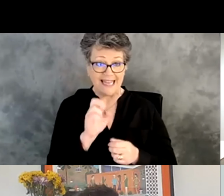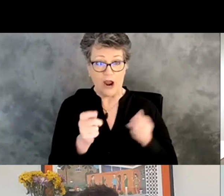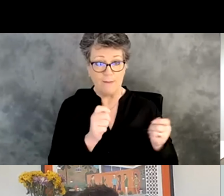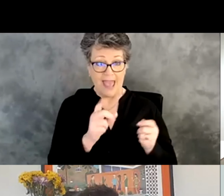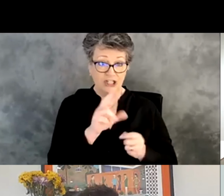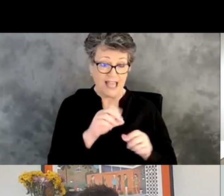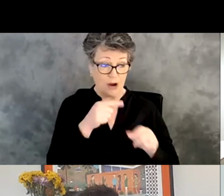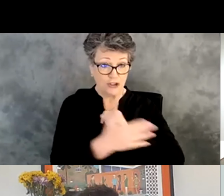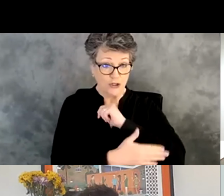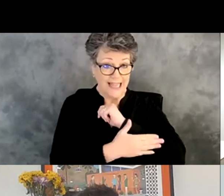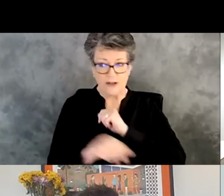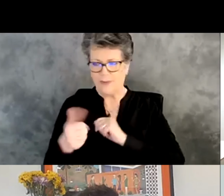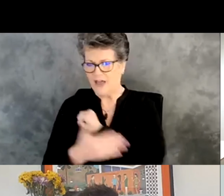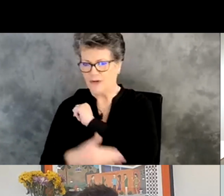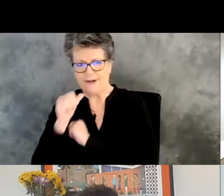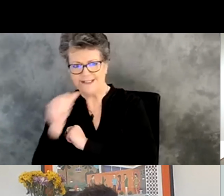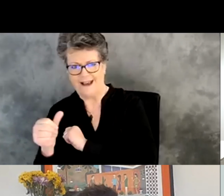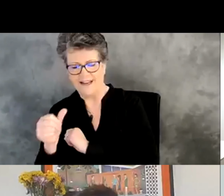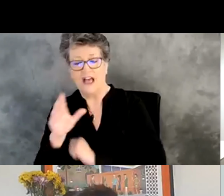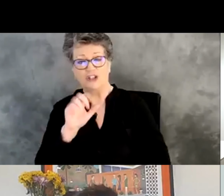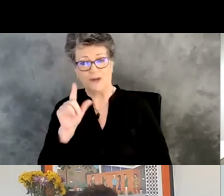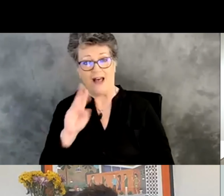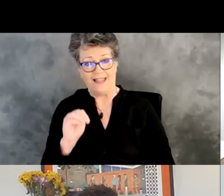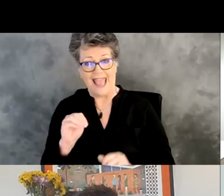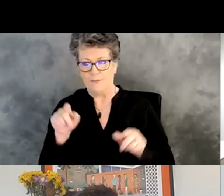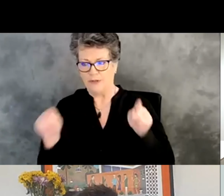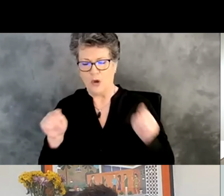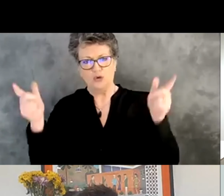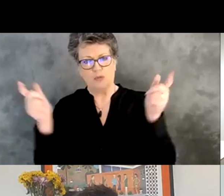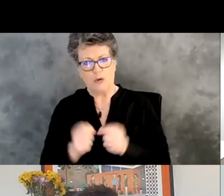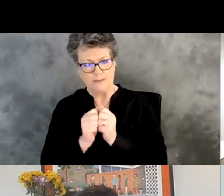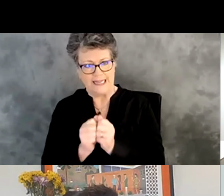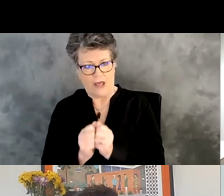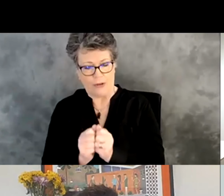but others are not. So CalAIM kind of pulls together